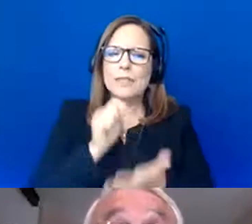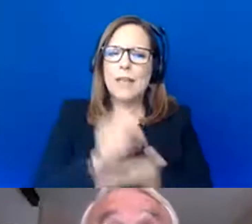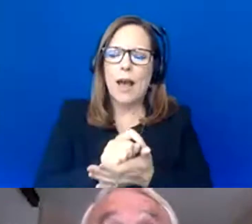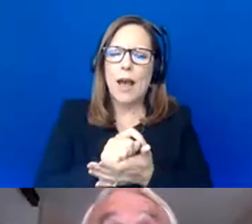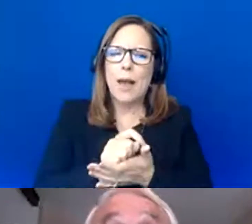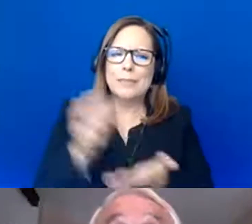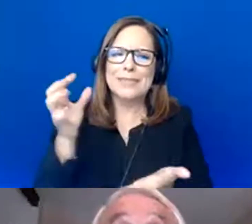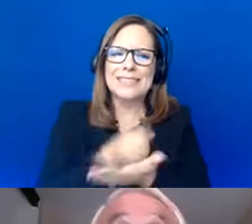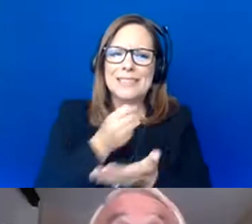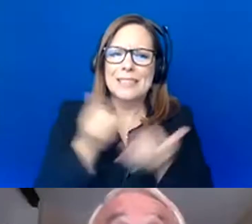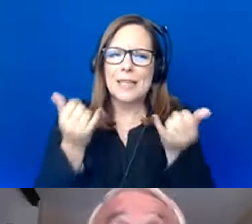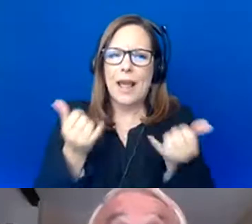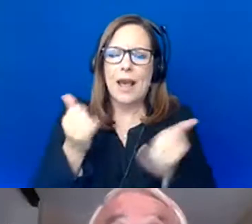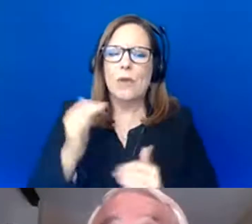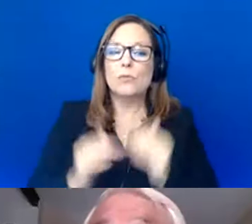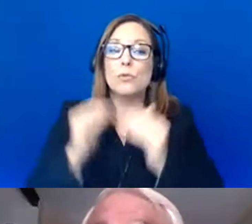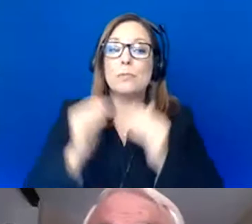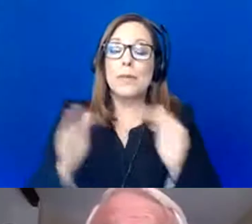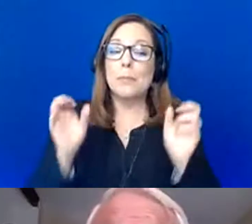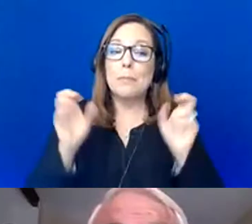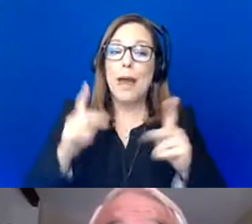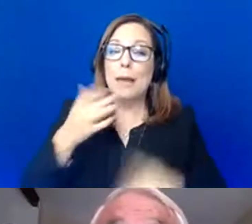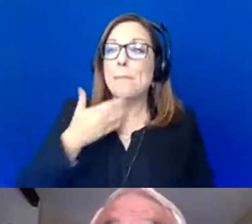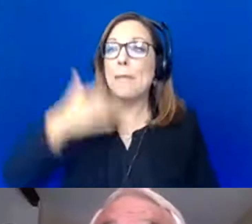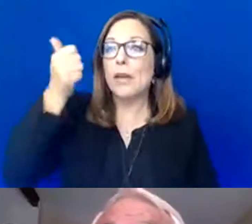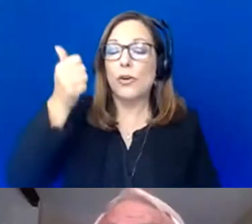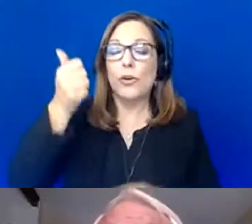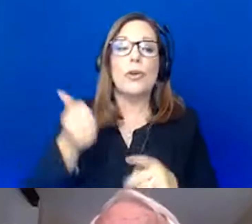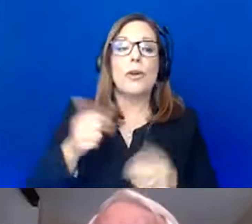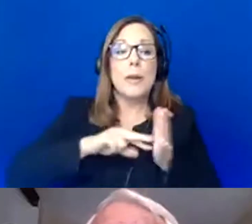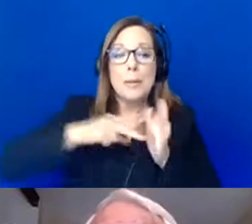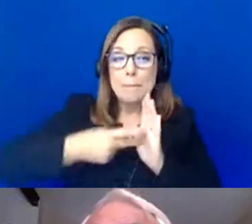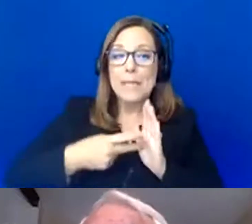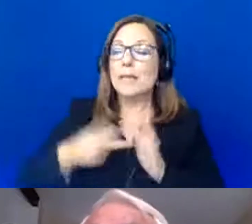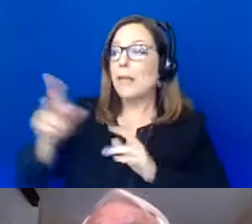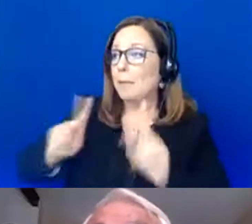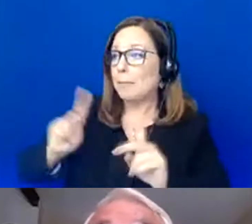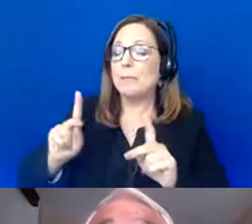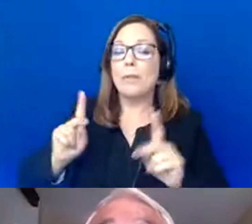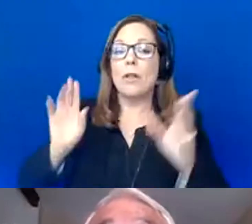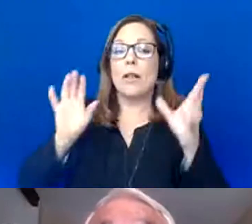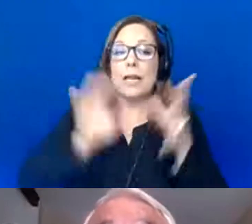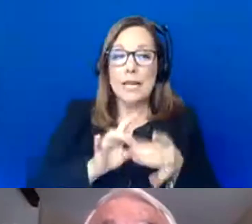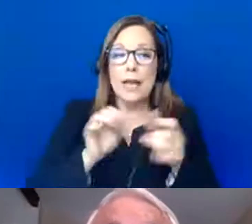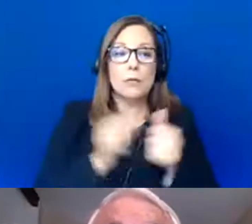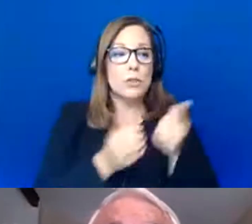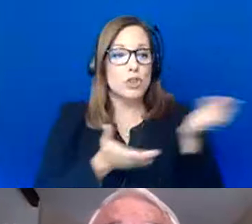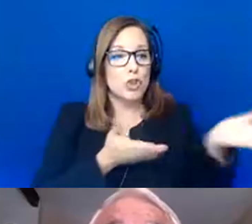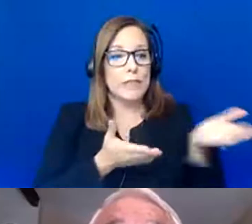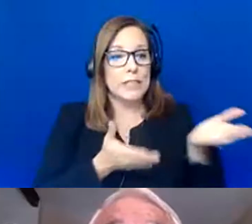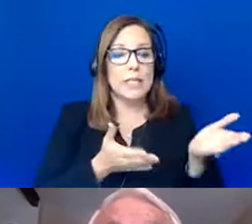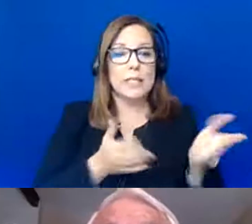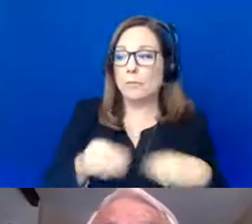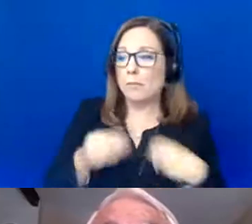a system that connects people to services that allow them to live with dignity